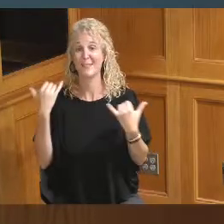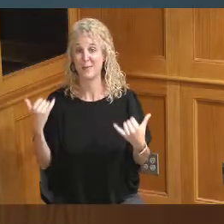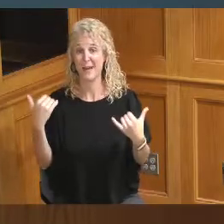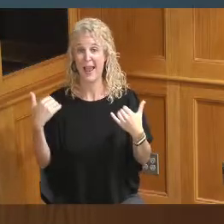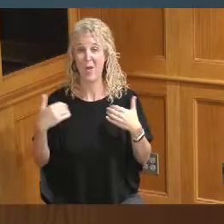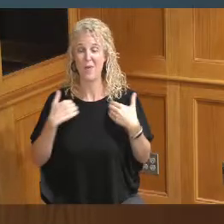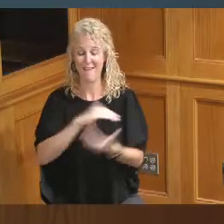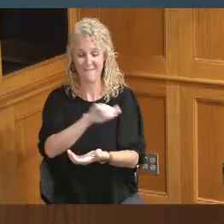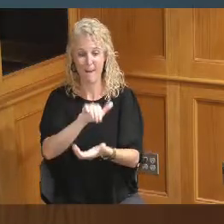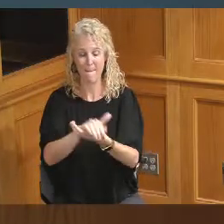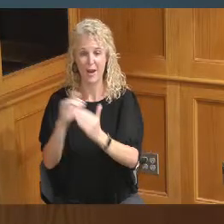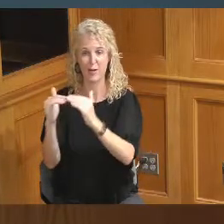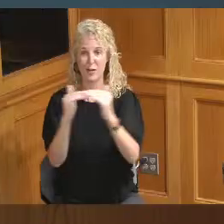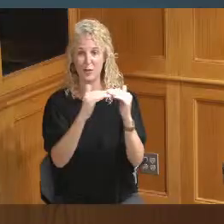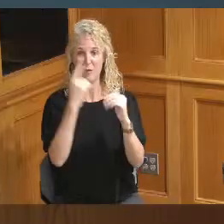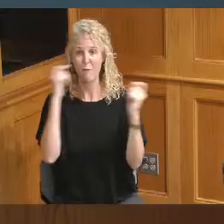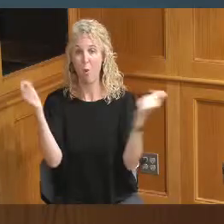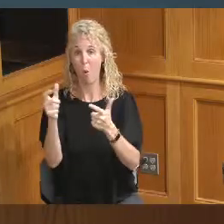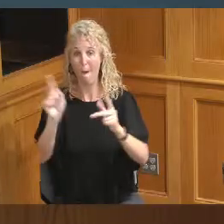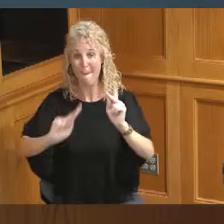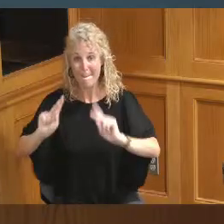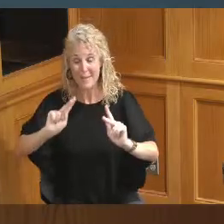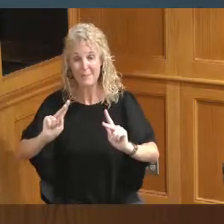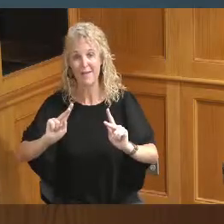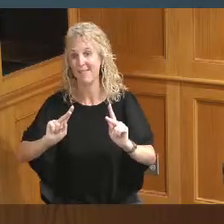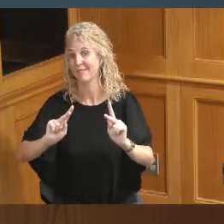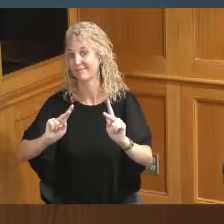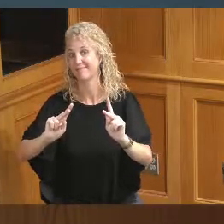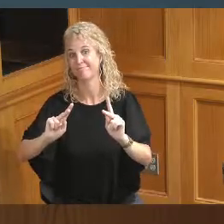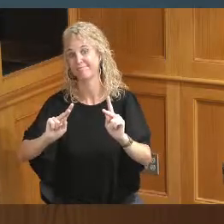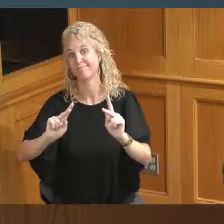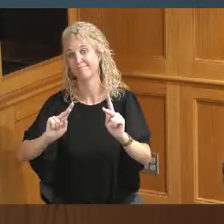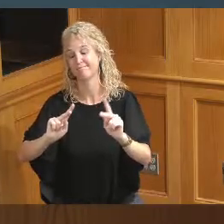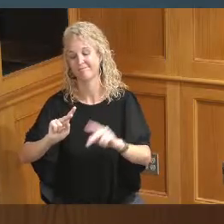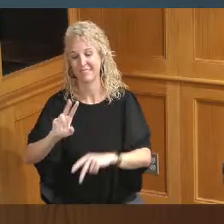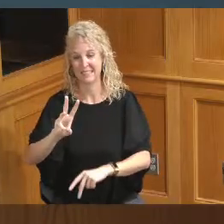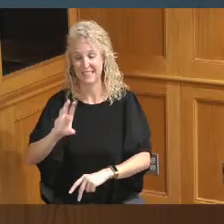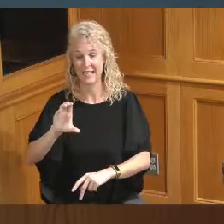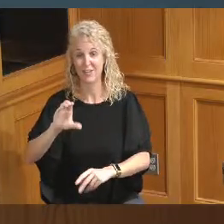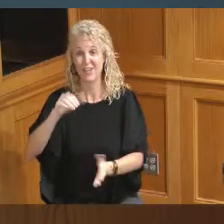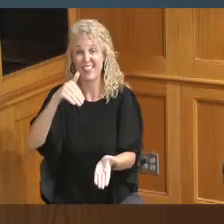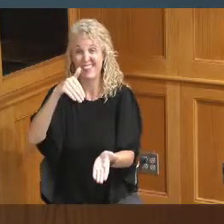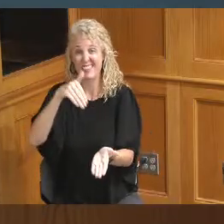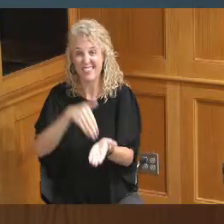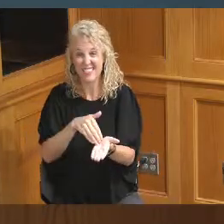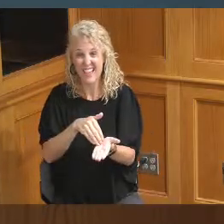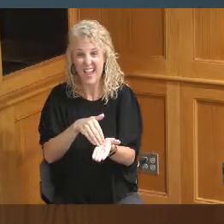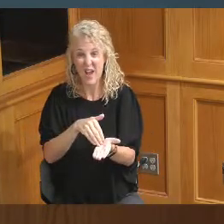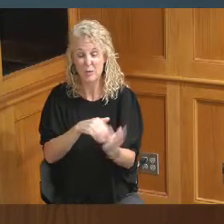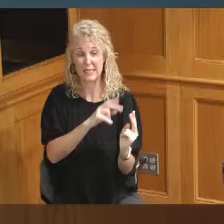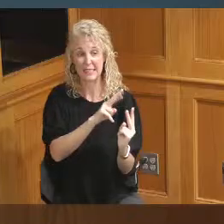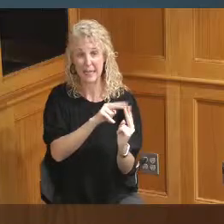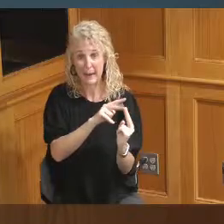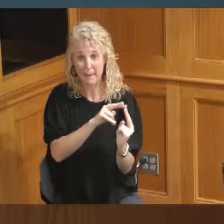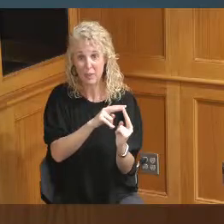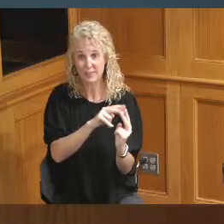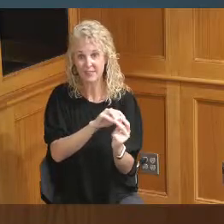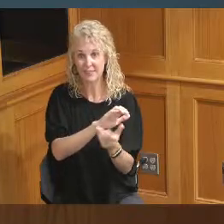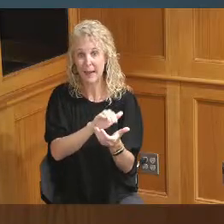marriage equality in the country, and so many people, 600,000 couples have gotten